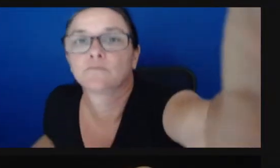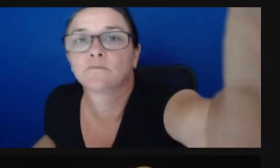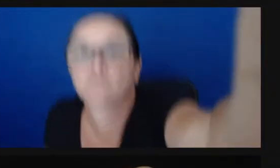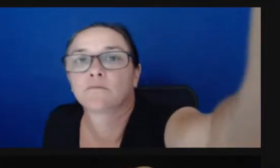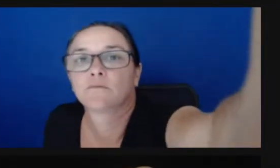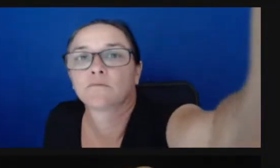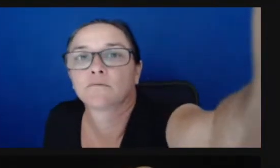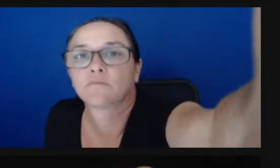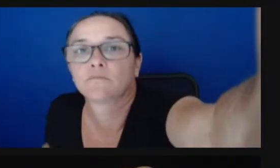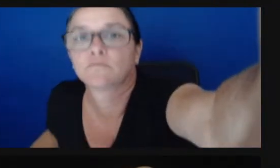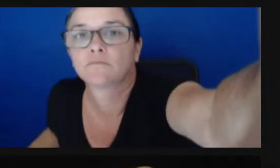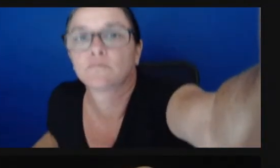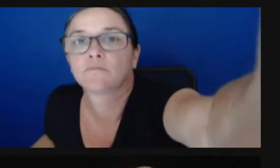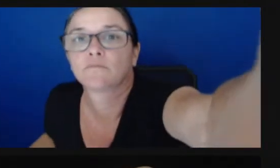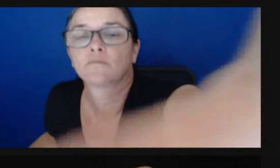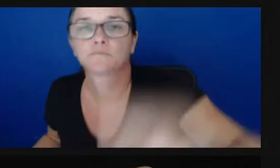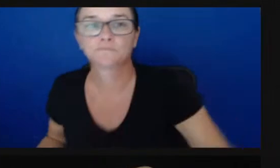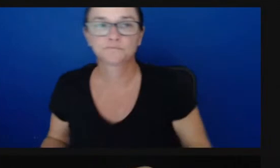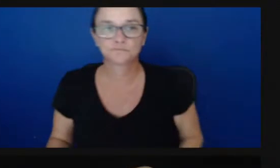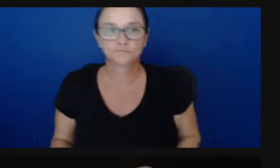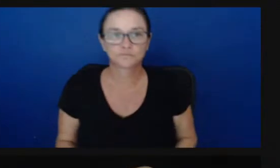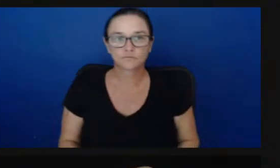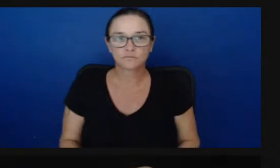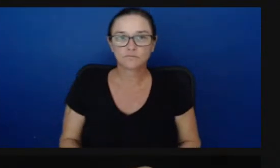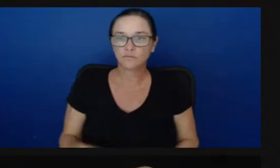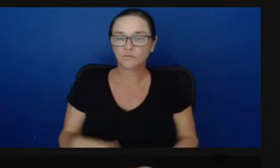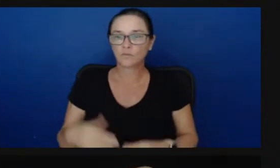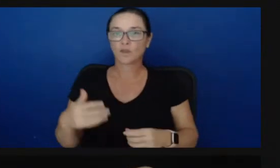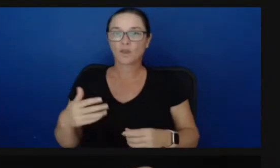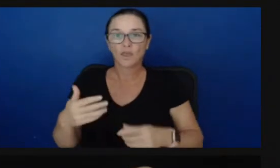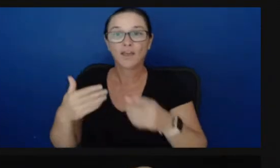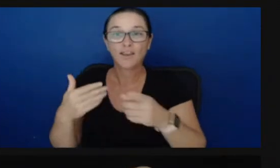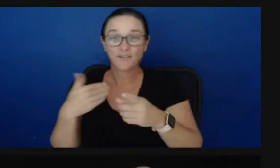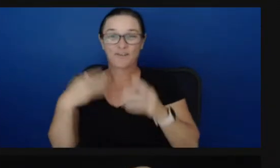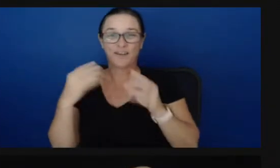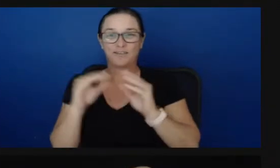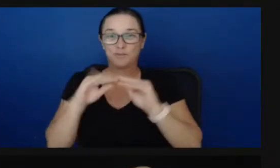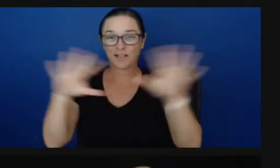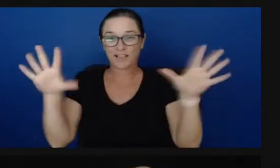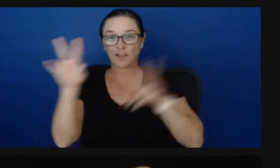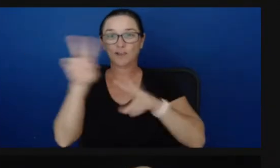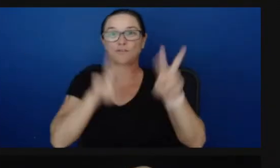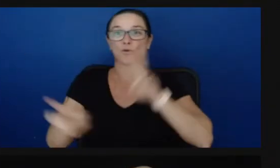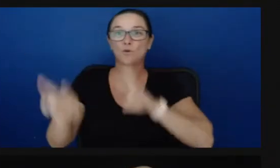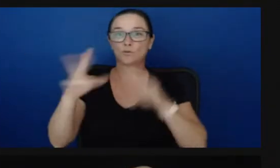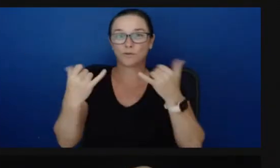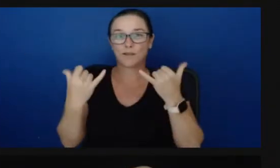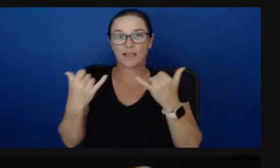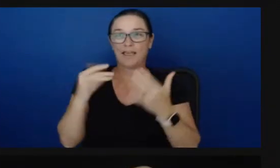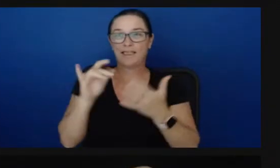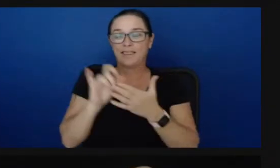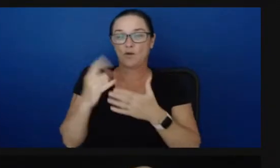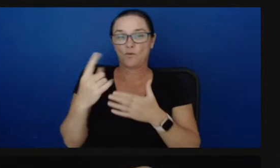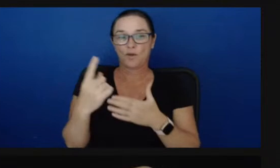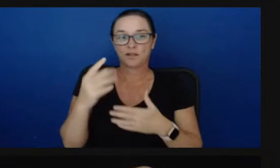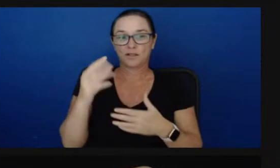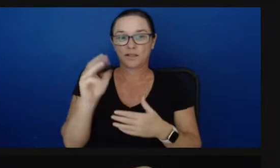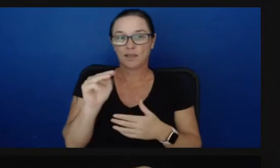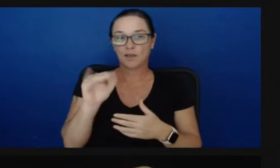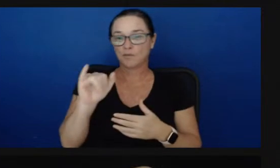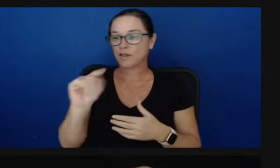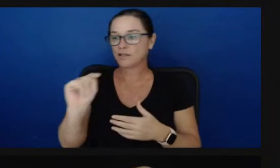up by the USGS. And I saved some clear views from earlier today. That one is the MITD